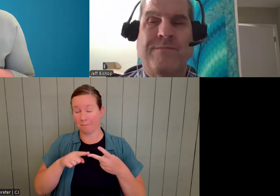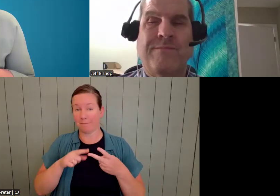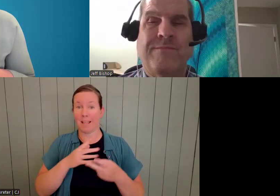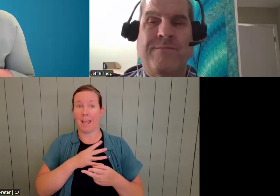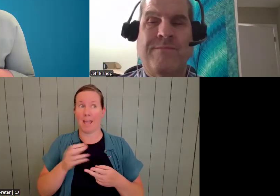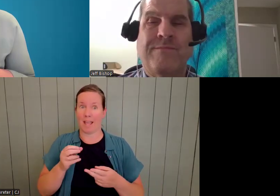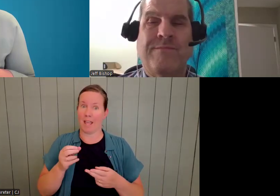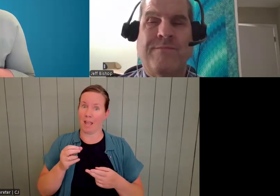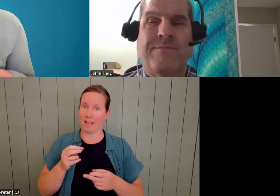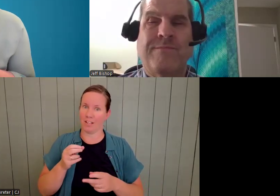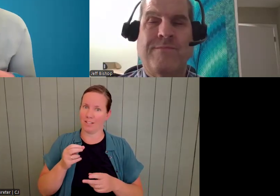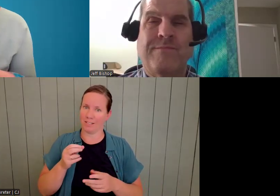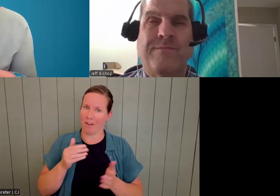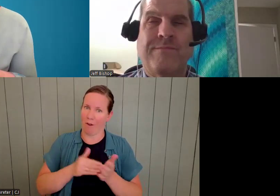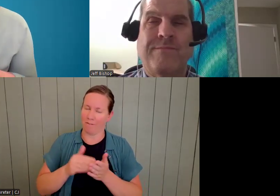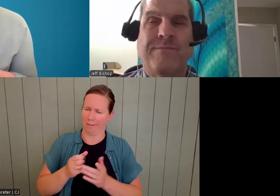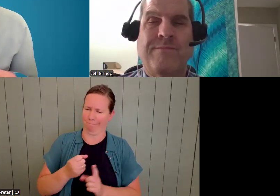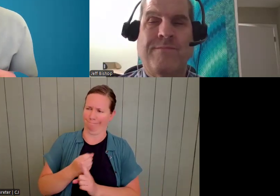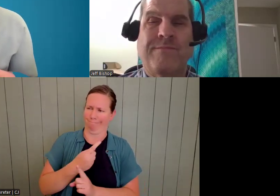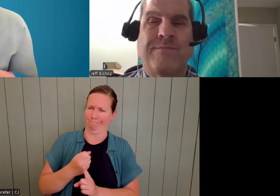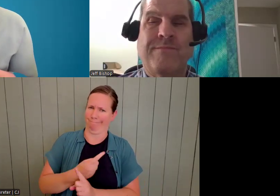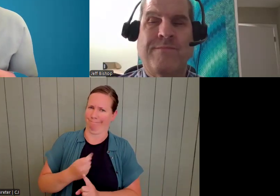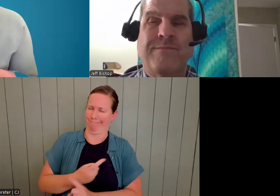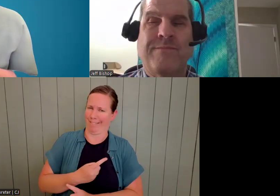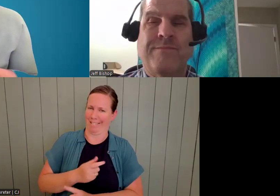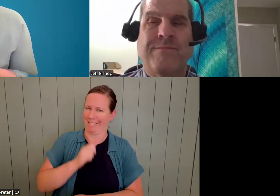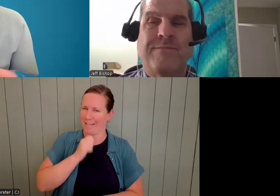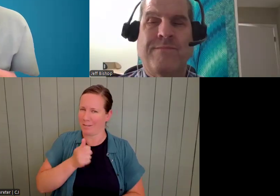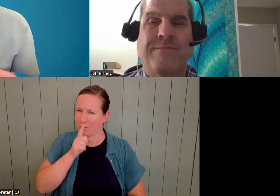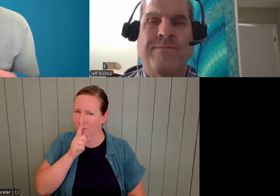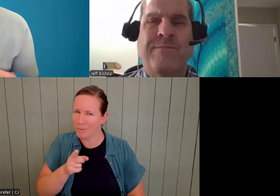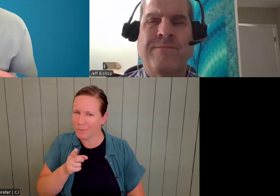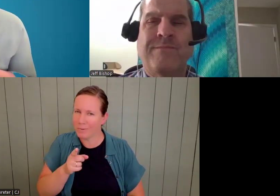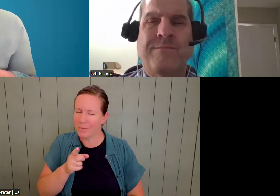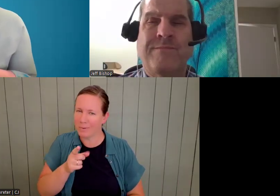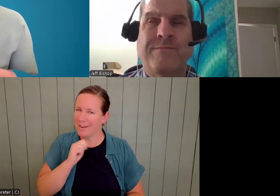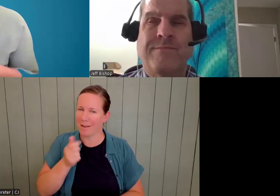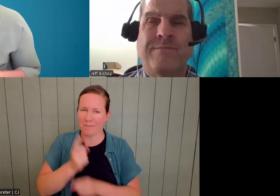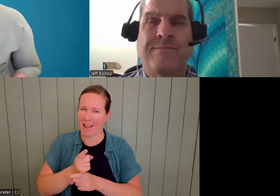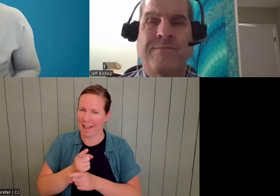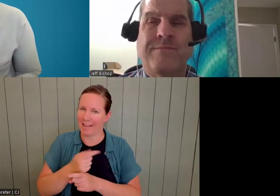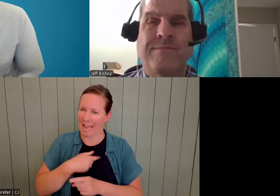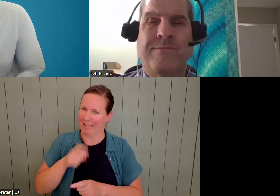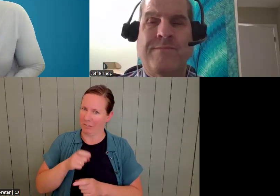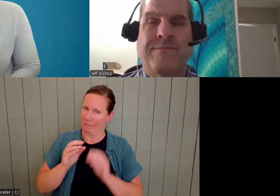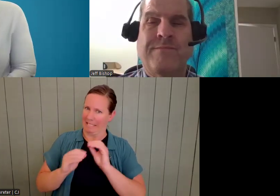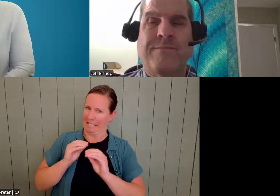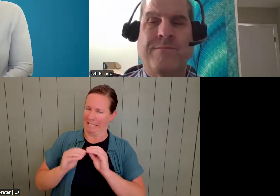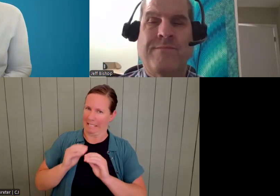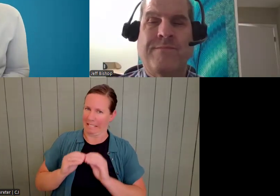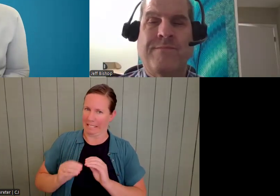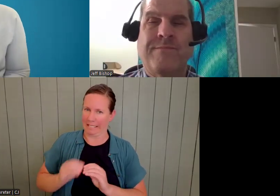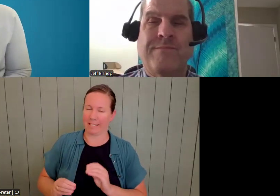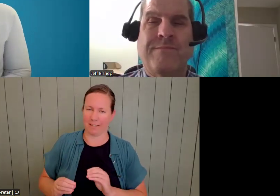and correct some of the output that it makes. Hmm. That's